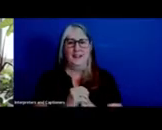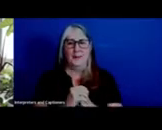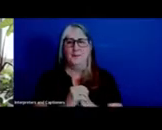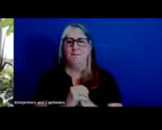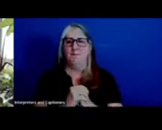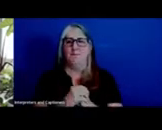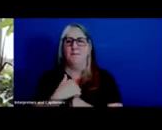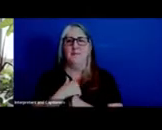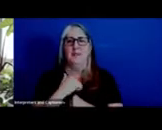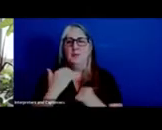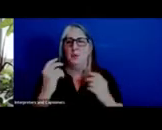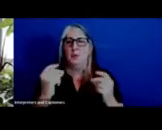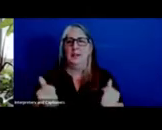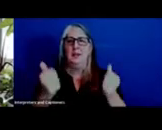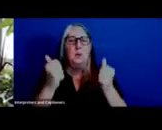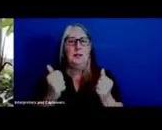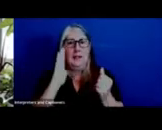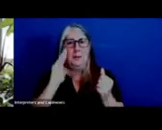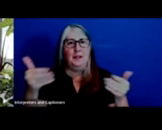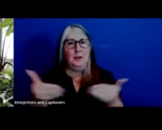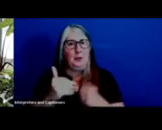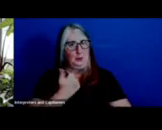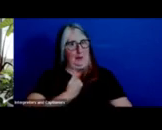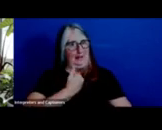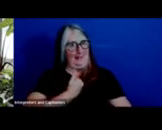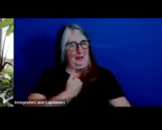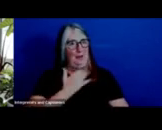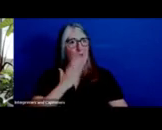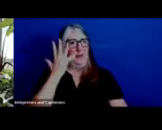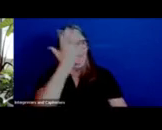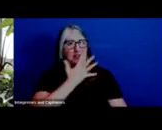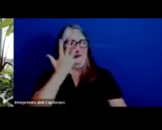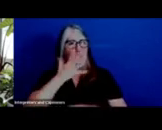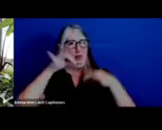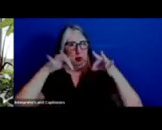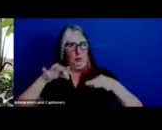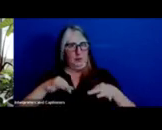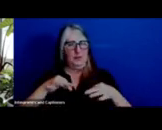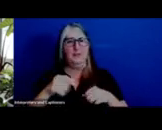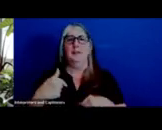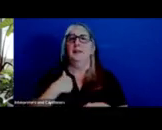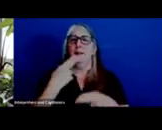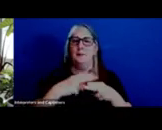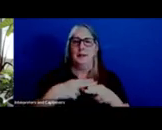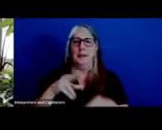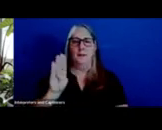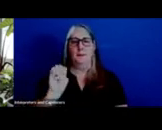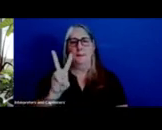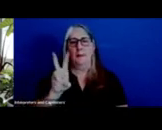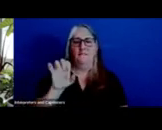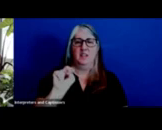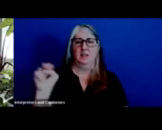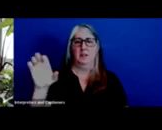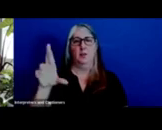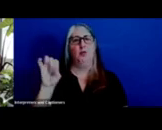I will quickly introduce myself and do a visual description. My name is Bevan Croft.